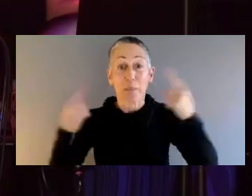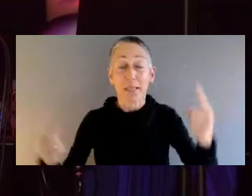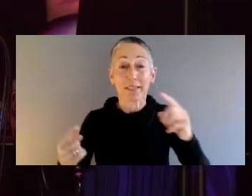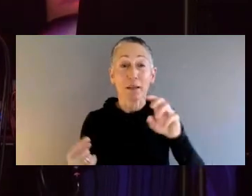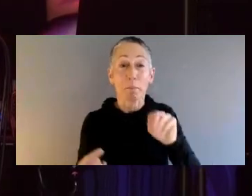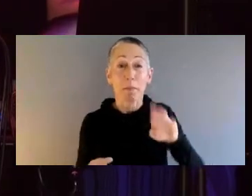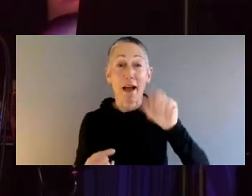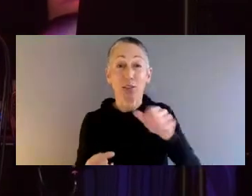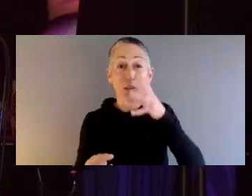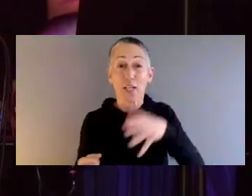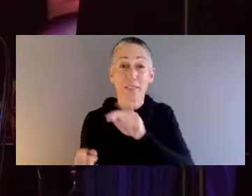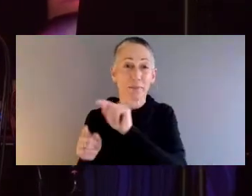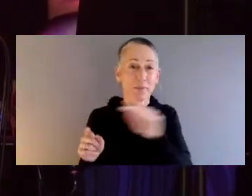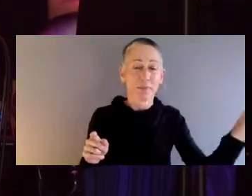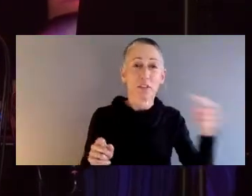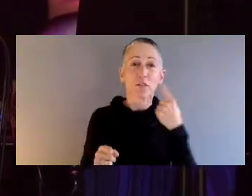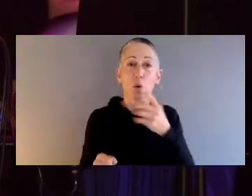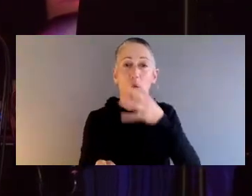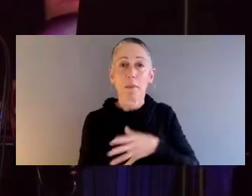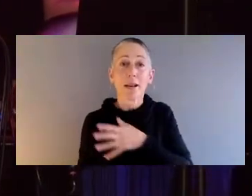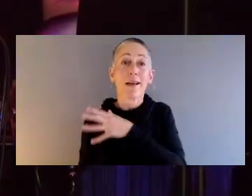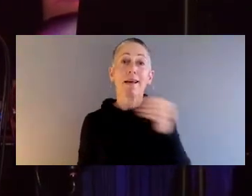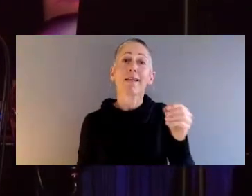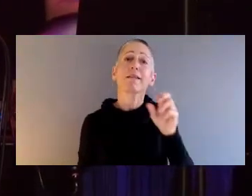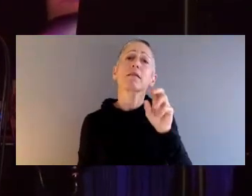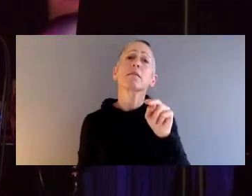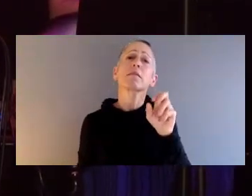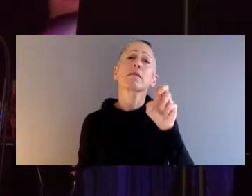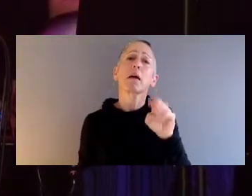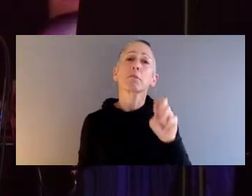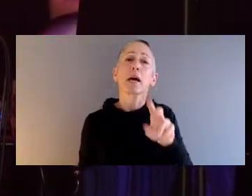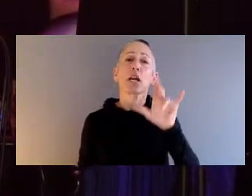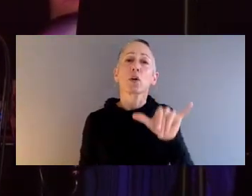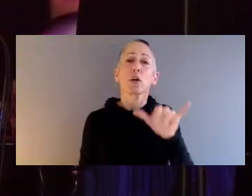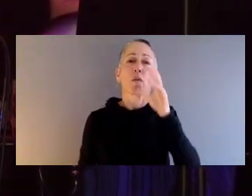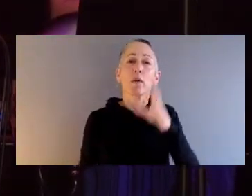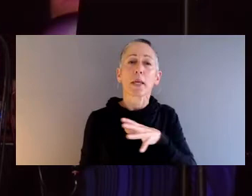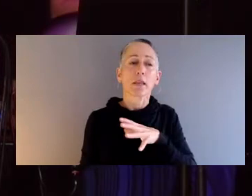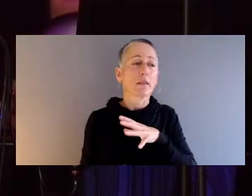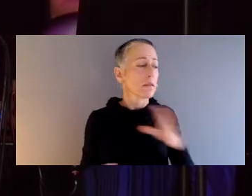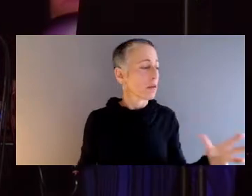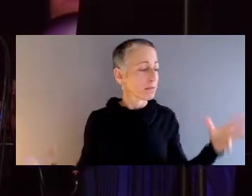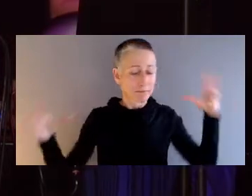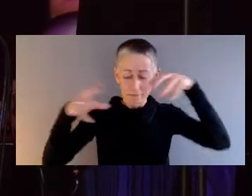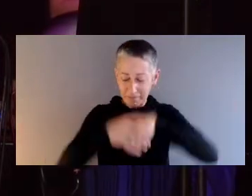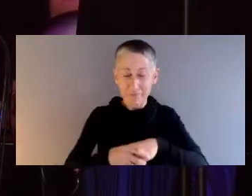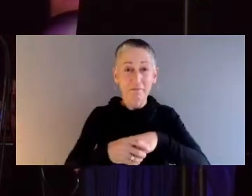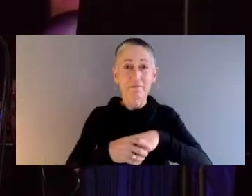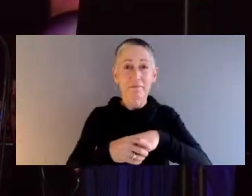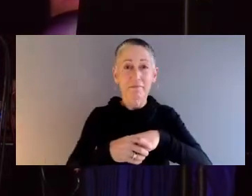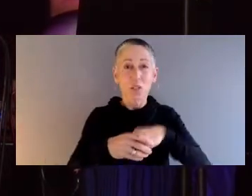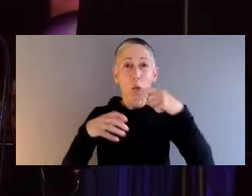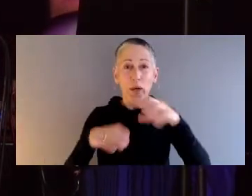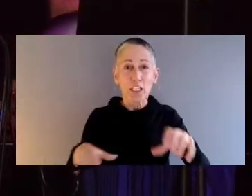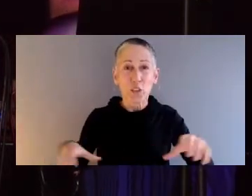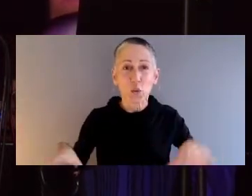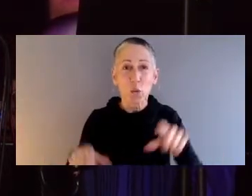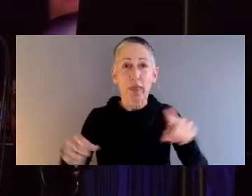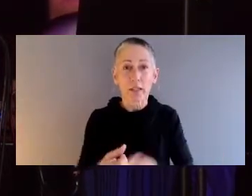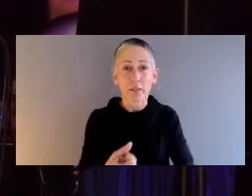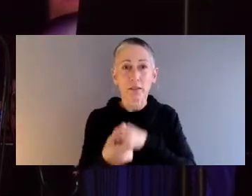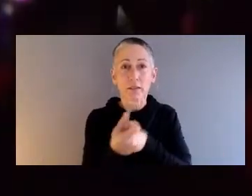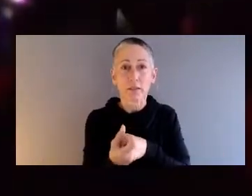and non-binary members are showing up and including each other in the music making, and we do this so that no future maestra